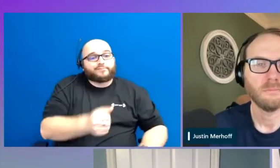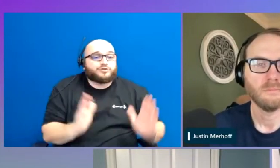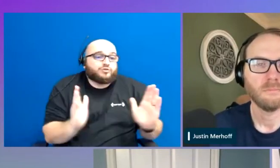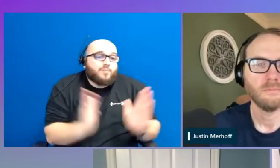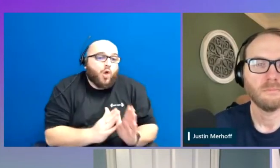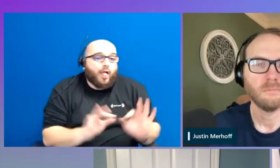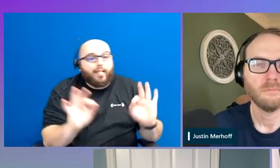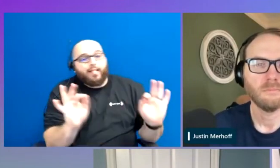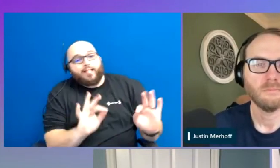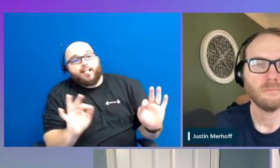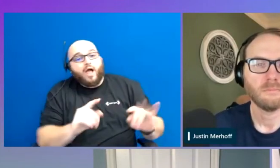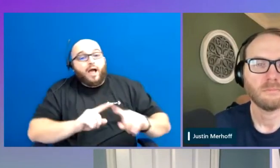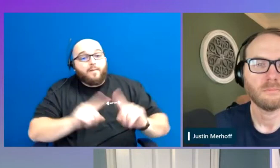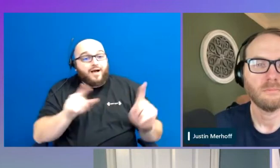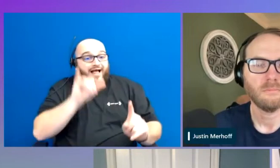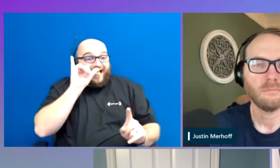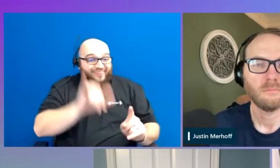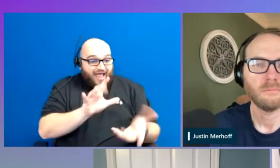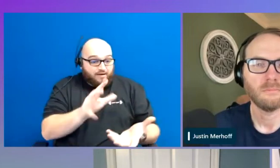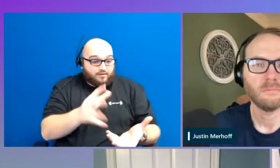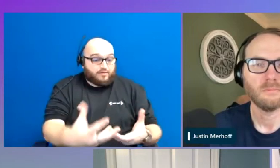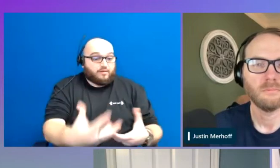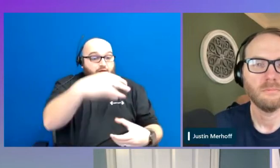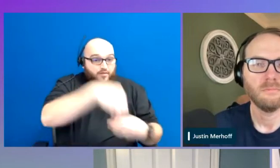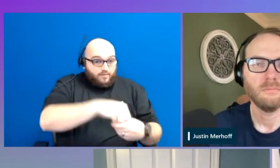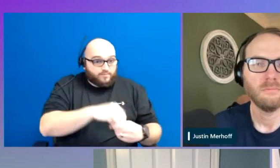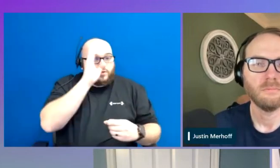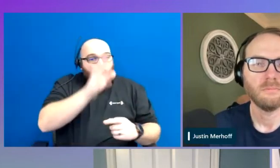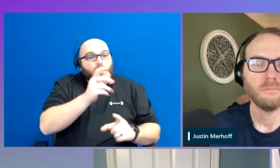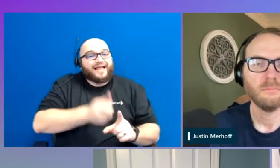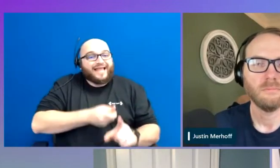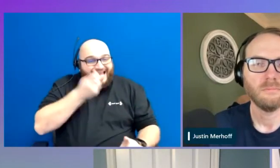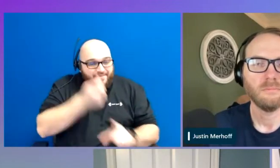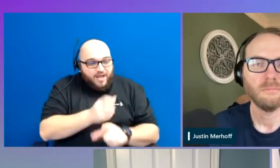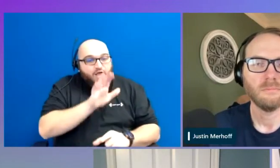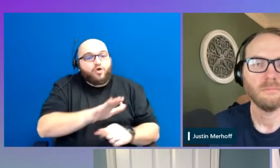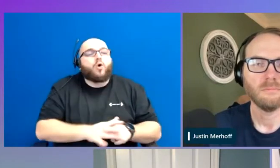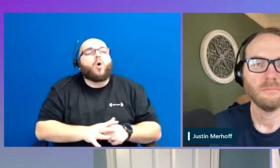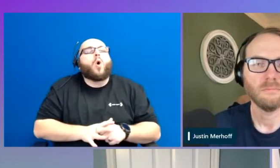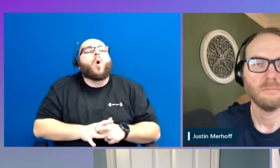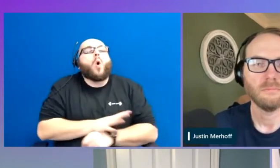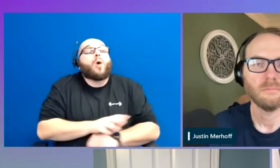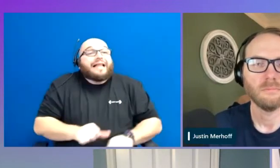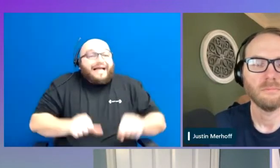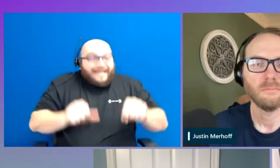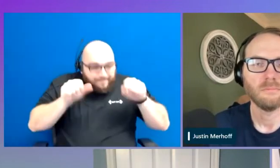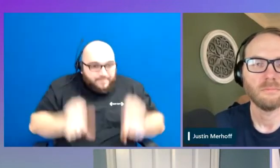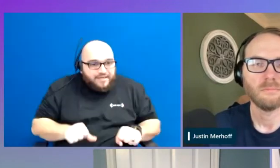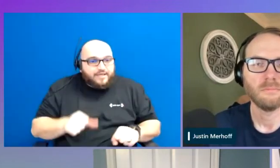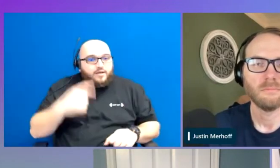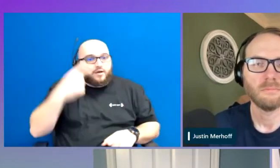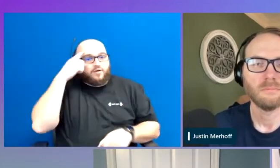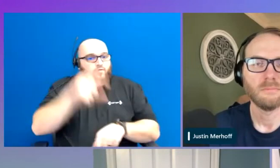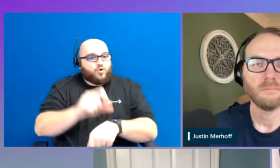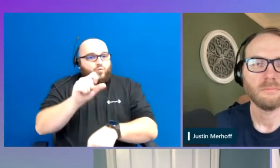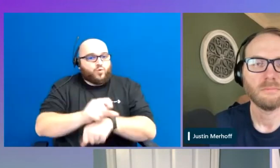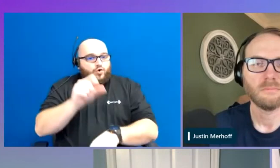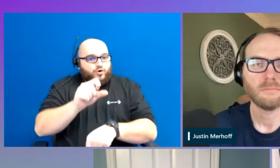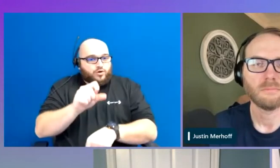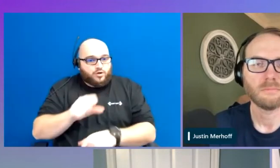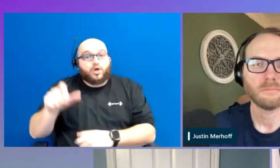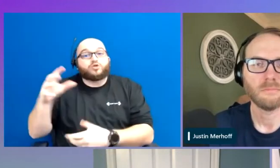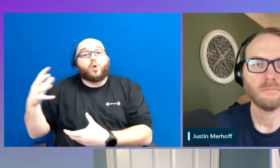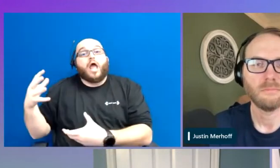But it impacts individuals' entire ability to do the work. And so inclusion